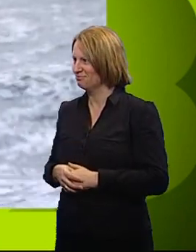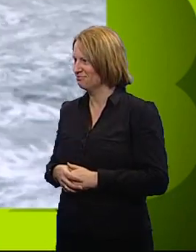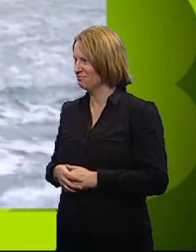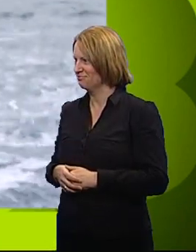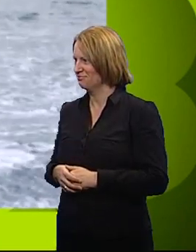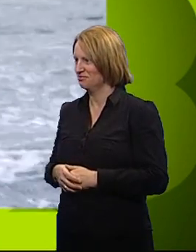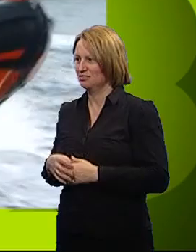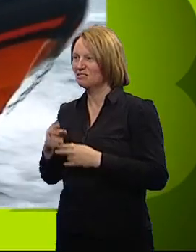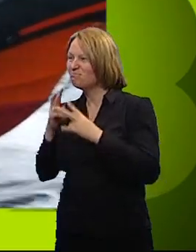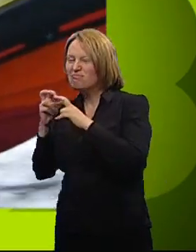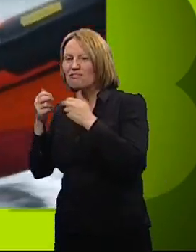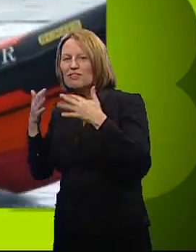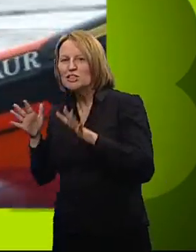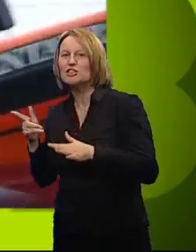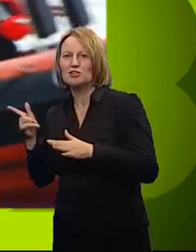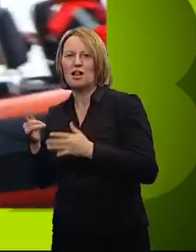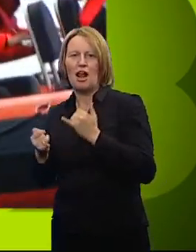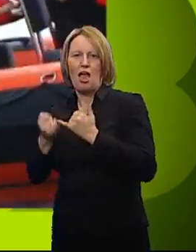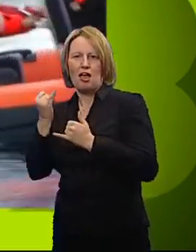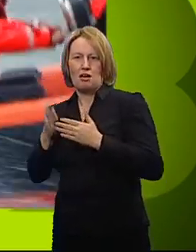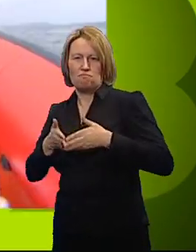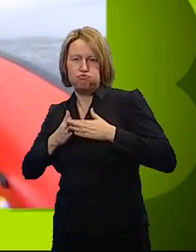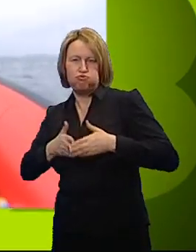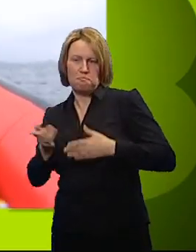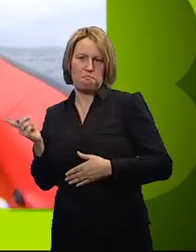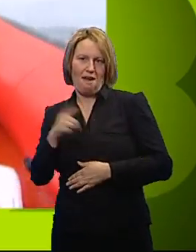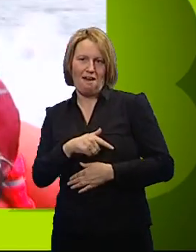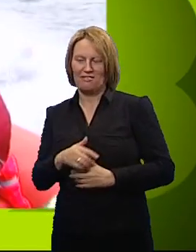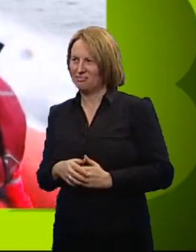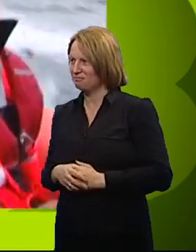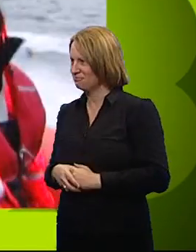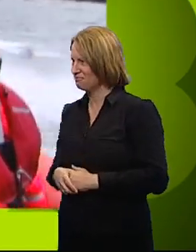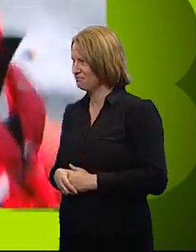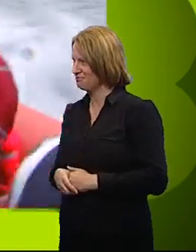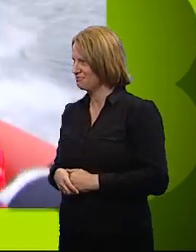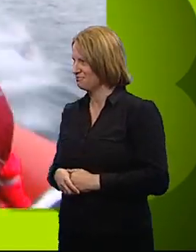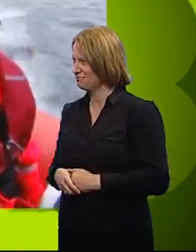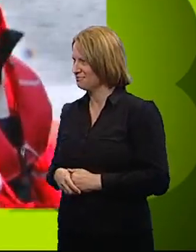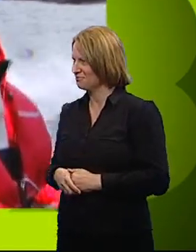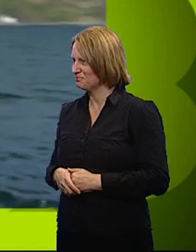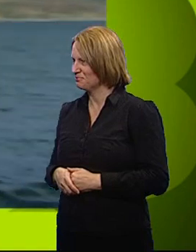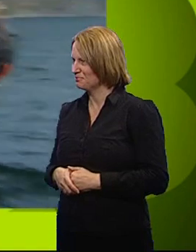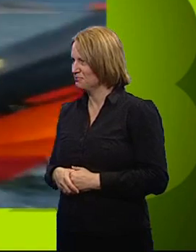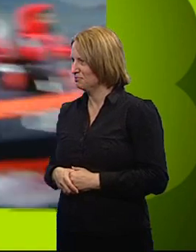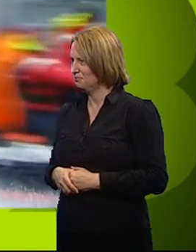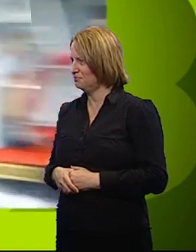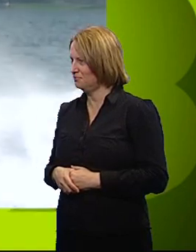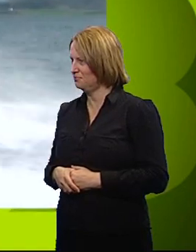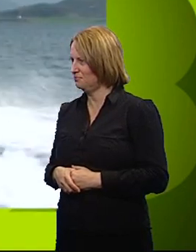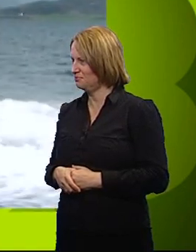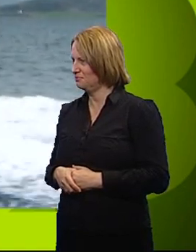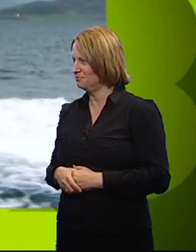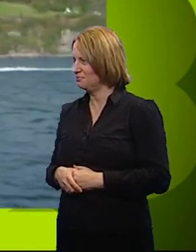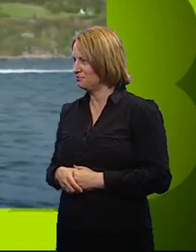after a successful seal search, the family get one final blast of some high-speed rib action and head back to